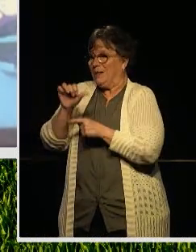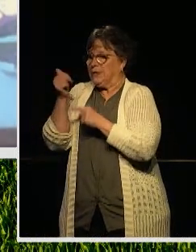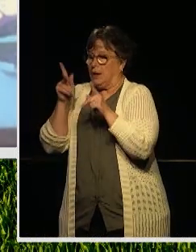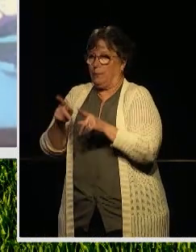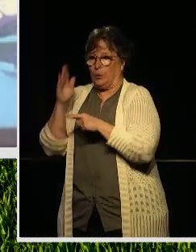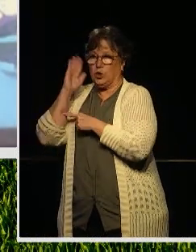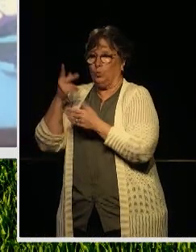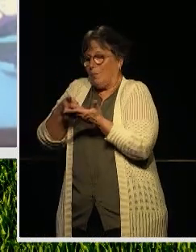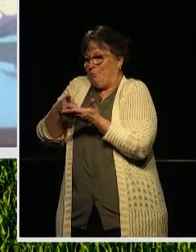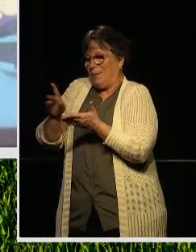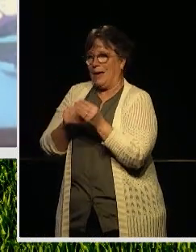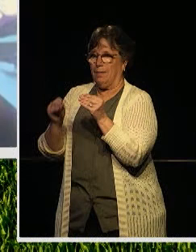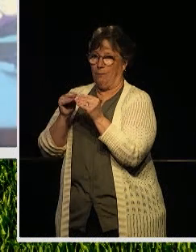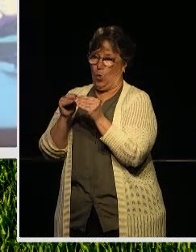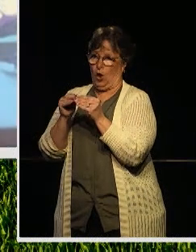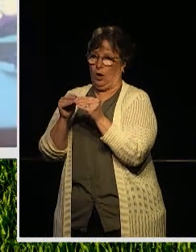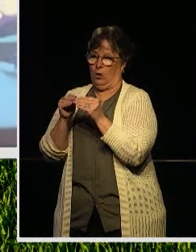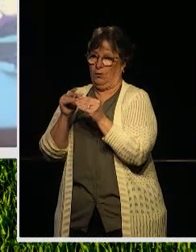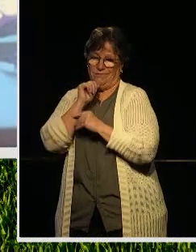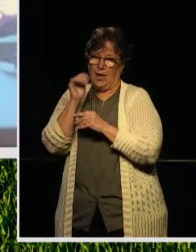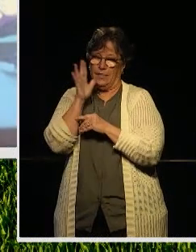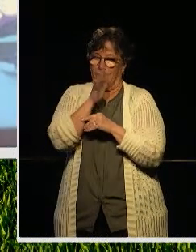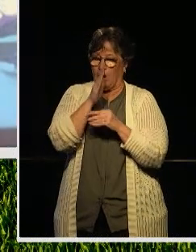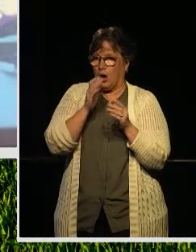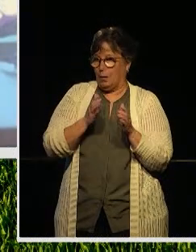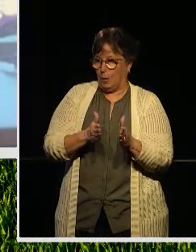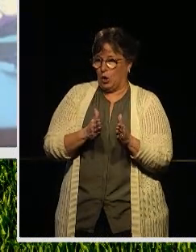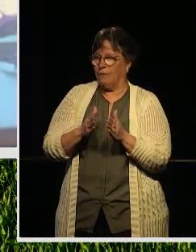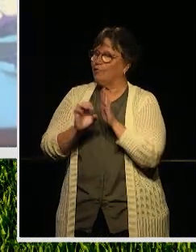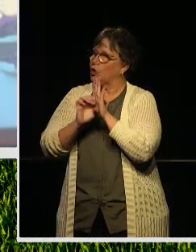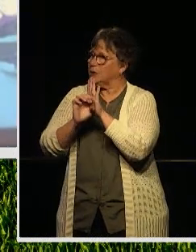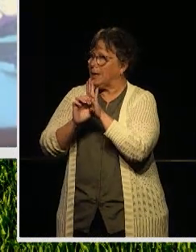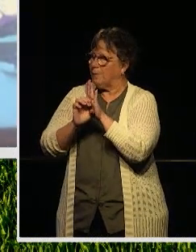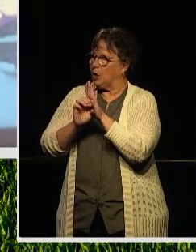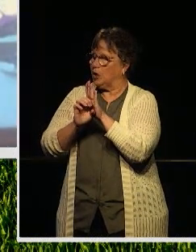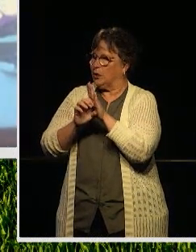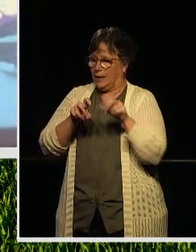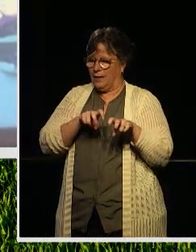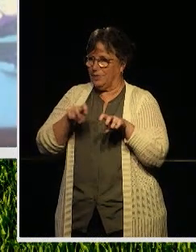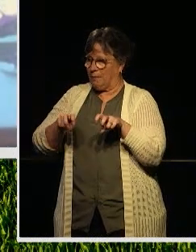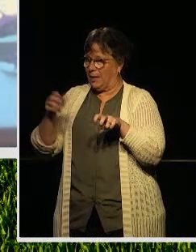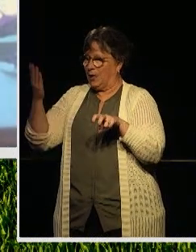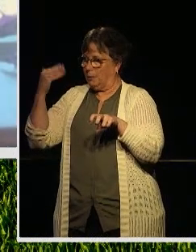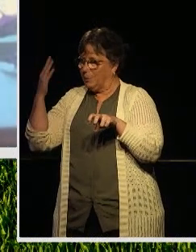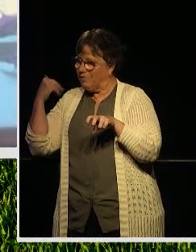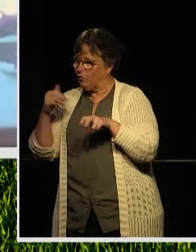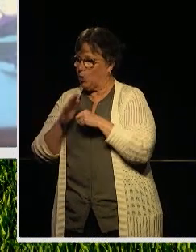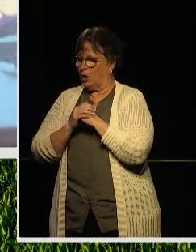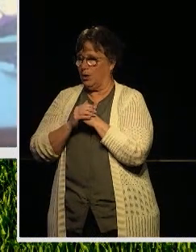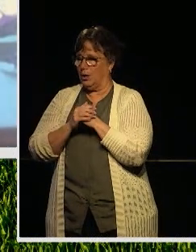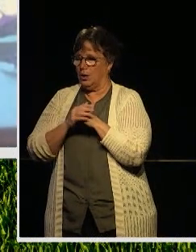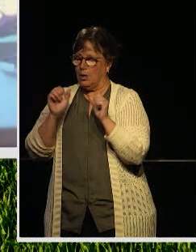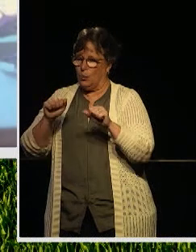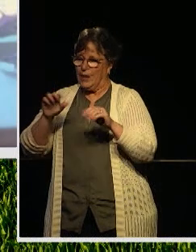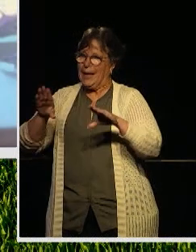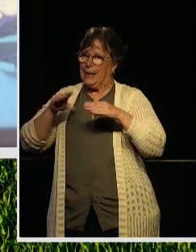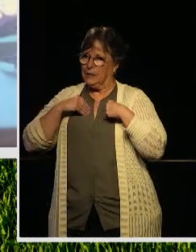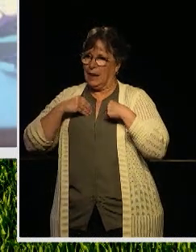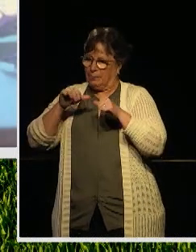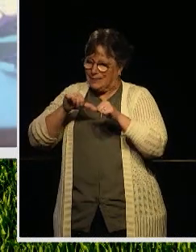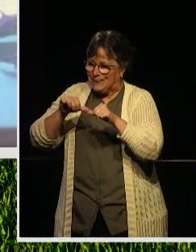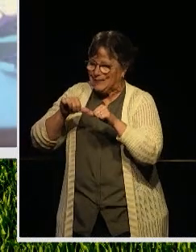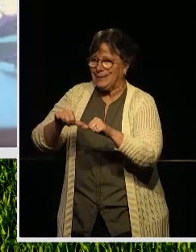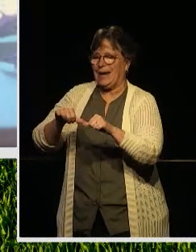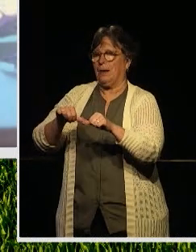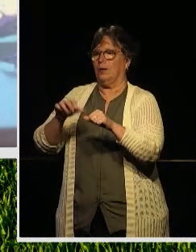that versus the farmer itself. So for example, in the previous panel around the whole area around being able to adopt sustainable farming